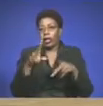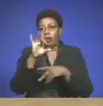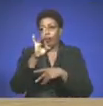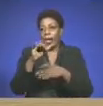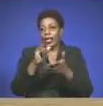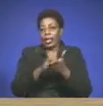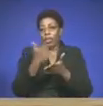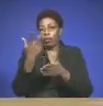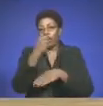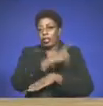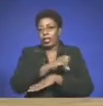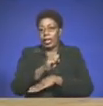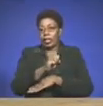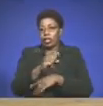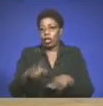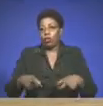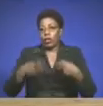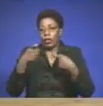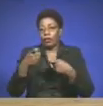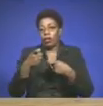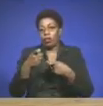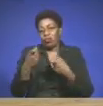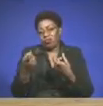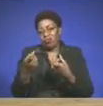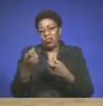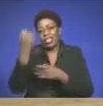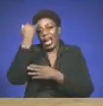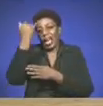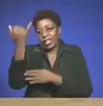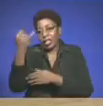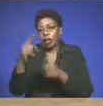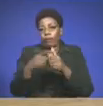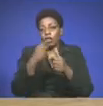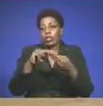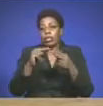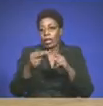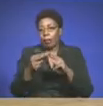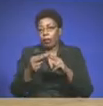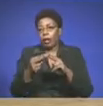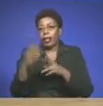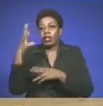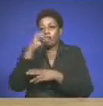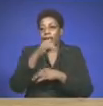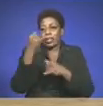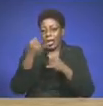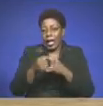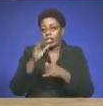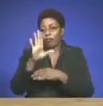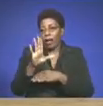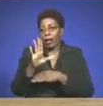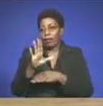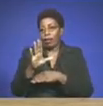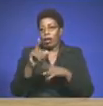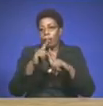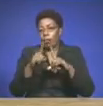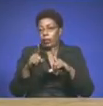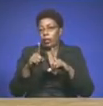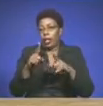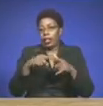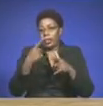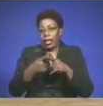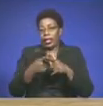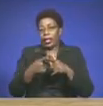within 3 days, we give you a hint. We give you the first number, and then you have to guess the last five. But at that time, the jackpot drops